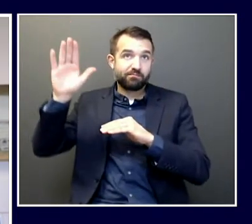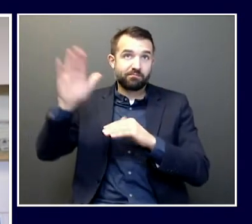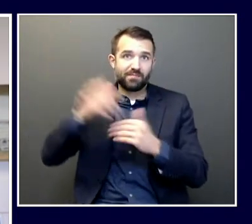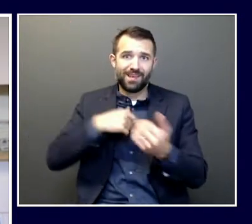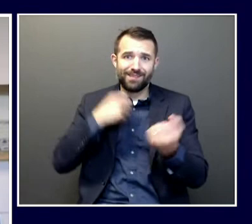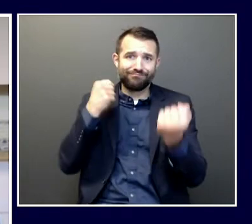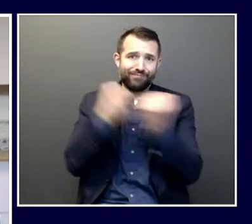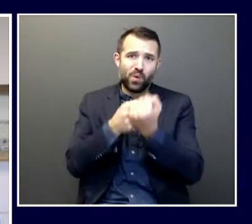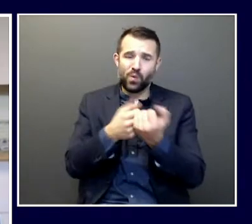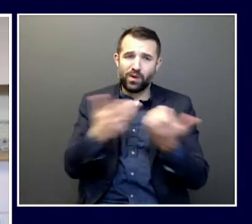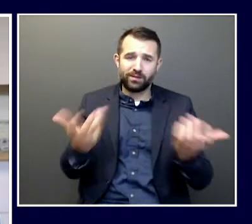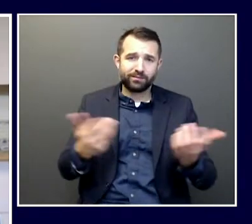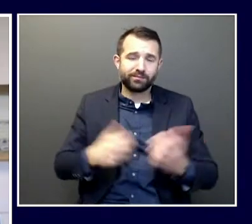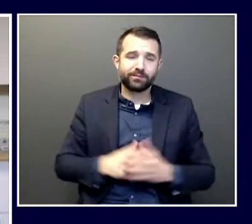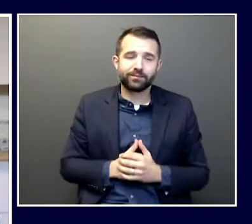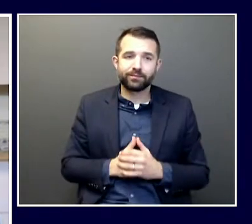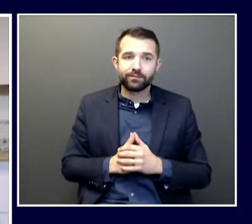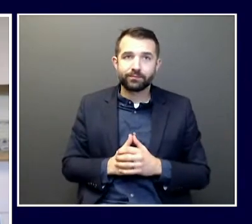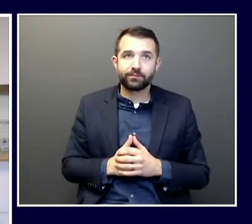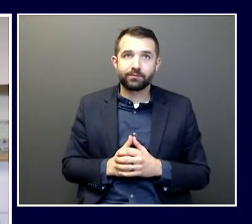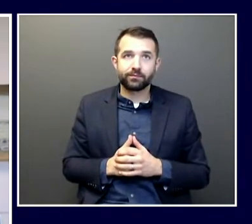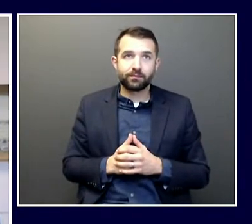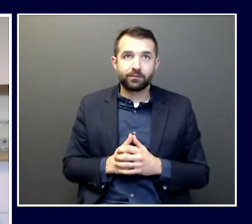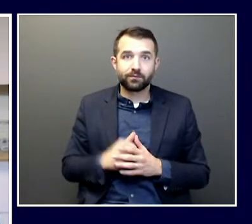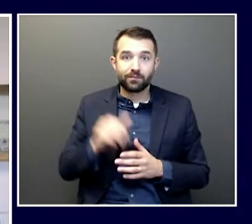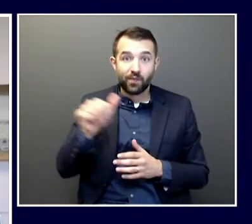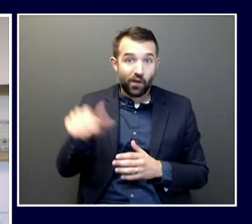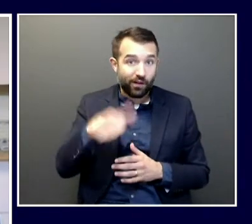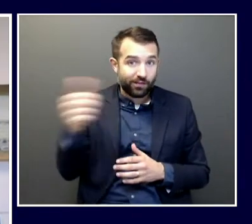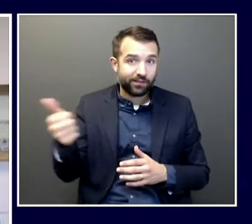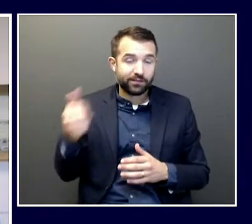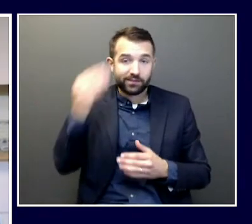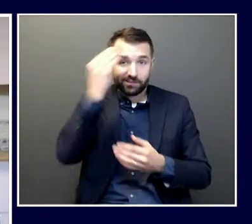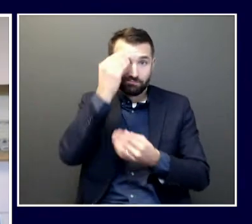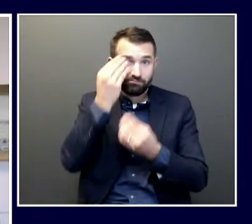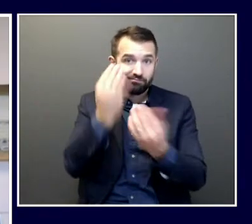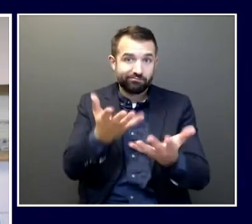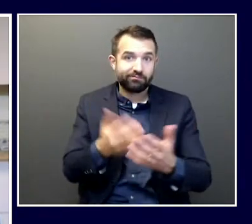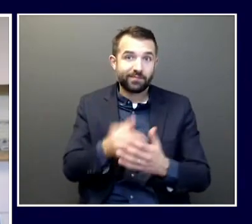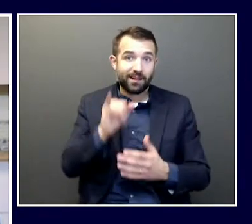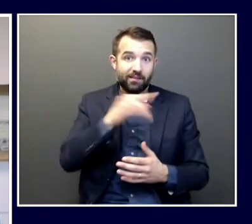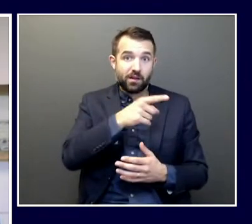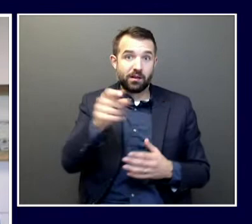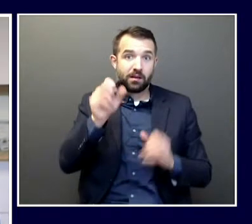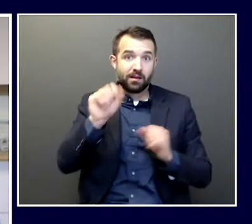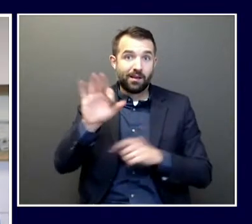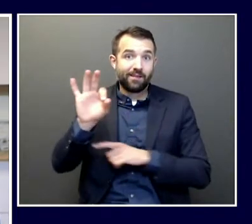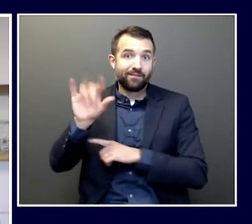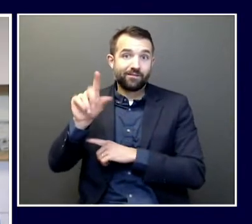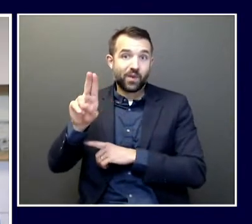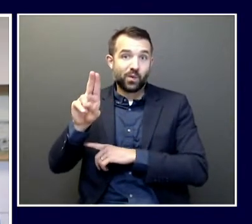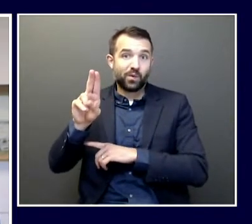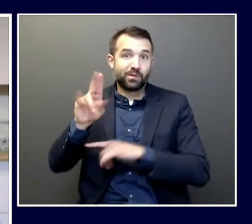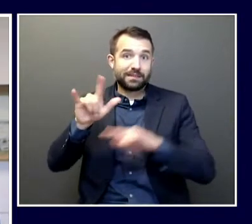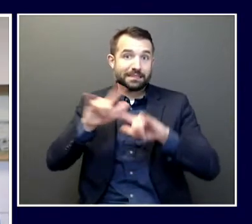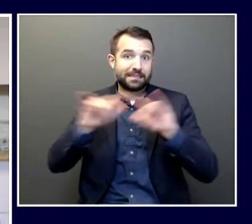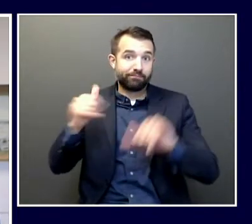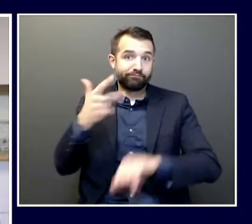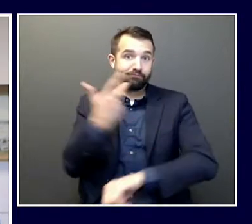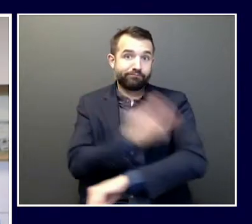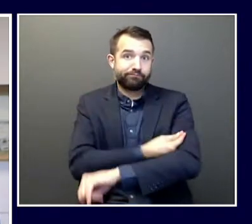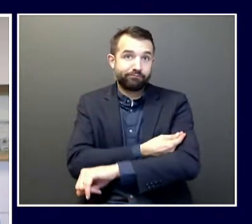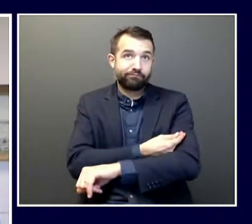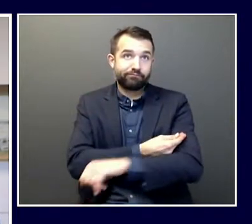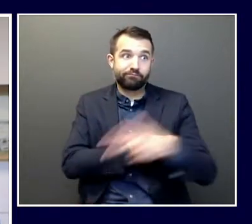we've gone even a click further, Joe, and said, if it's also within your purview to offer the flu shot alongside the children or